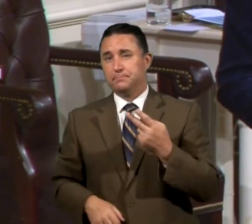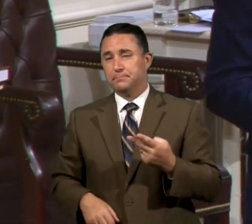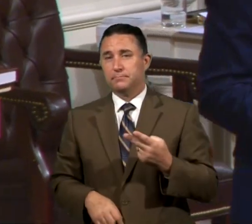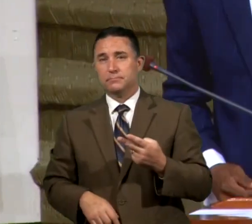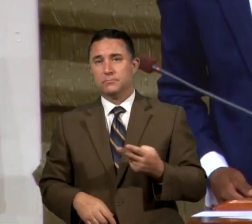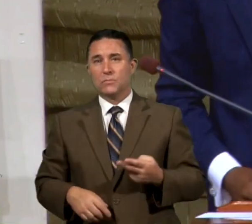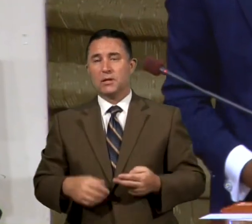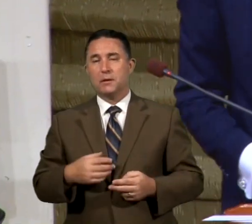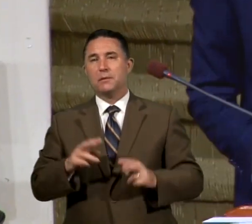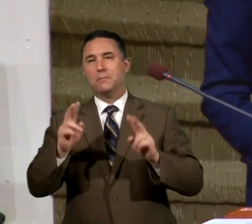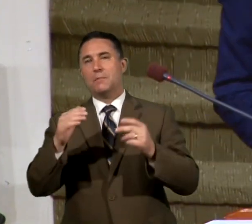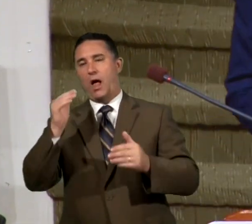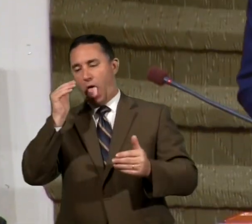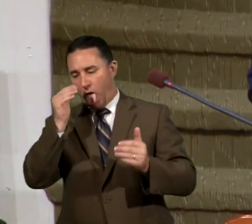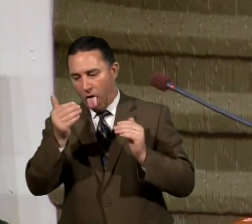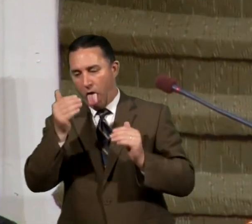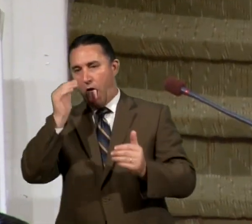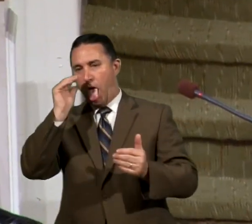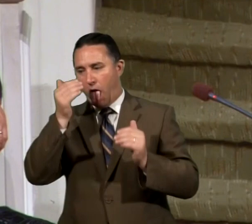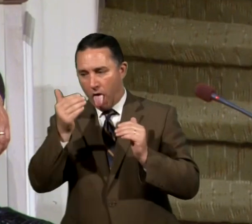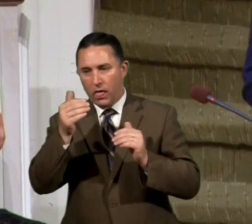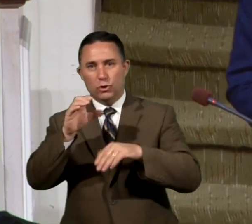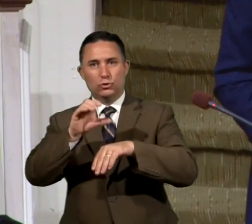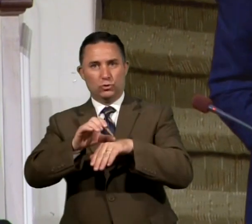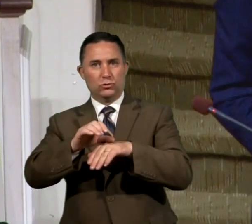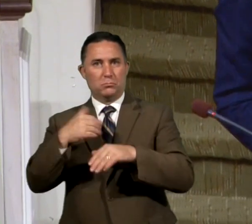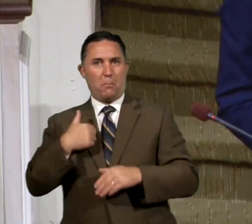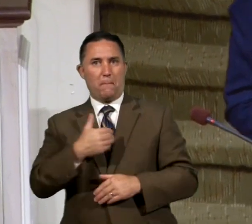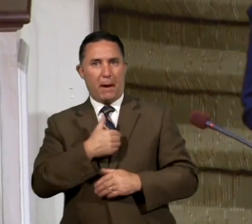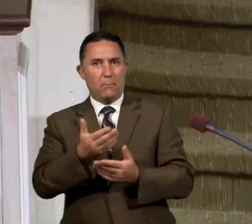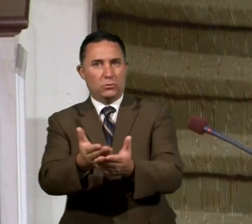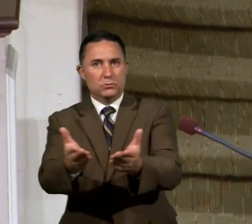is to my sleepy parishioners.